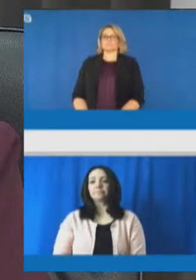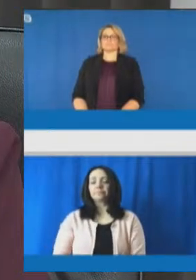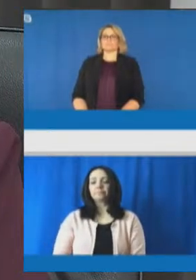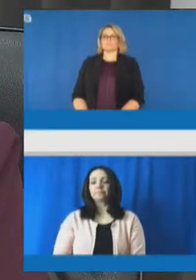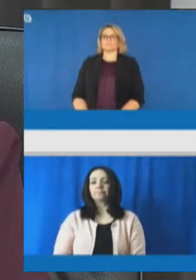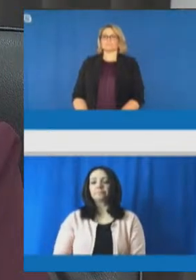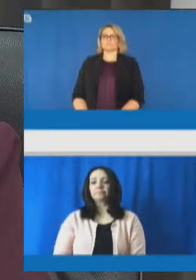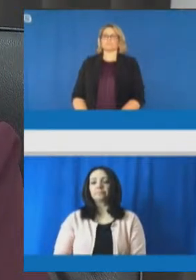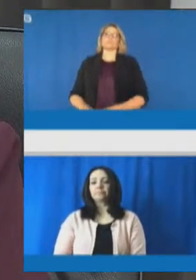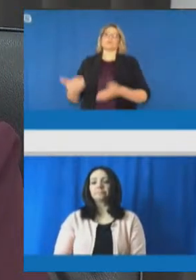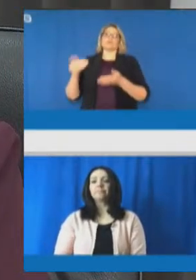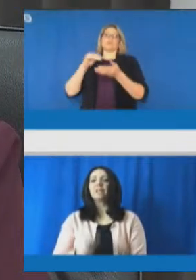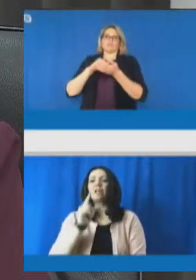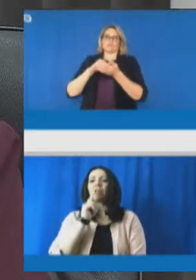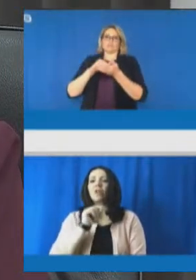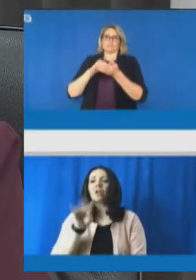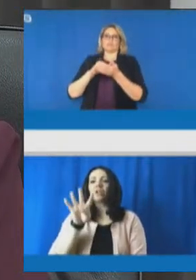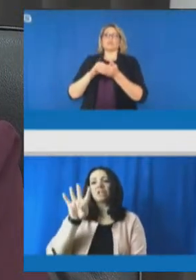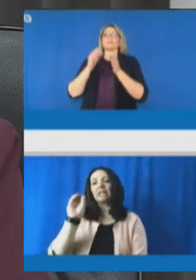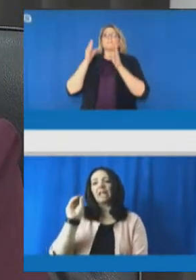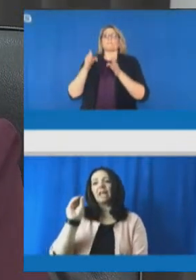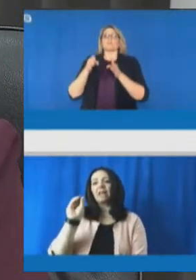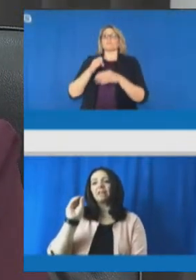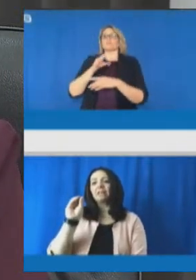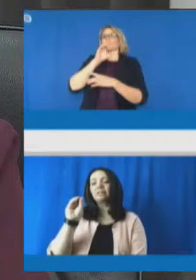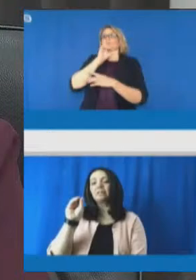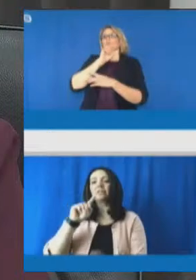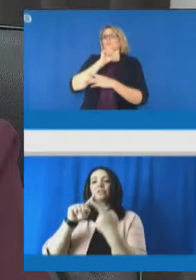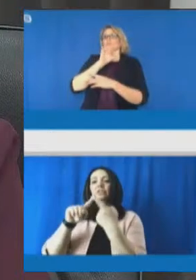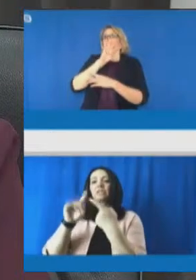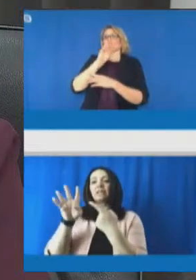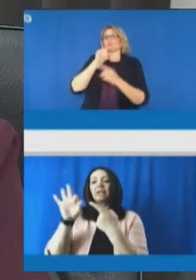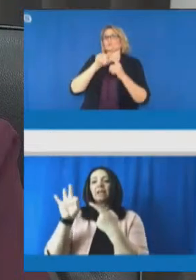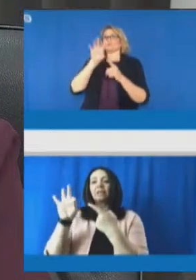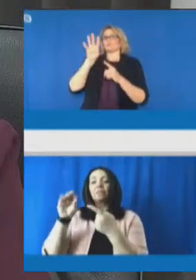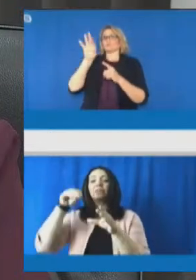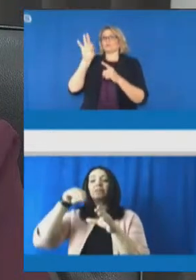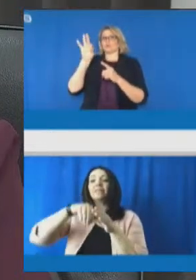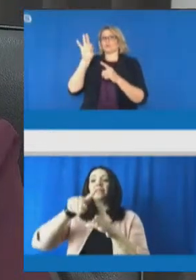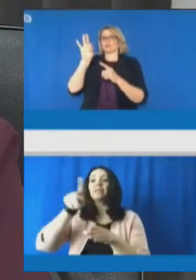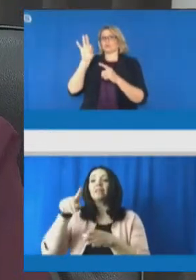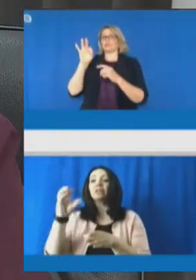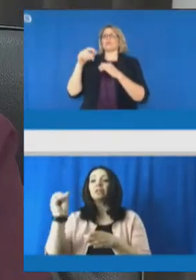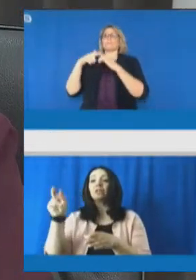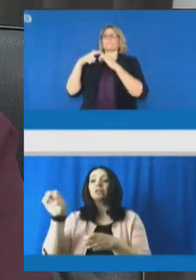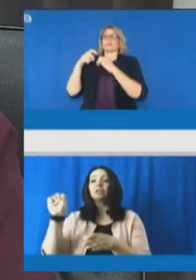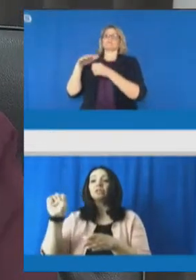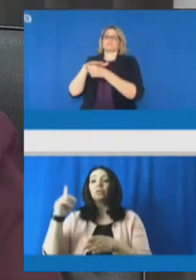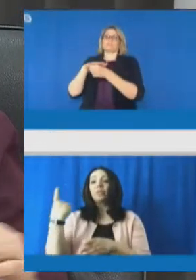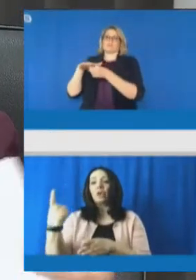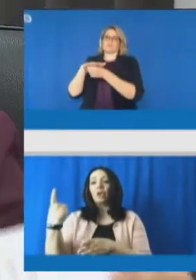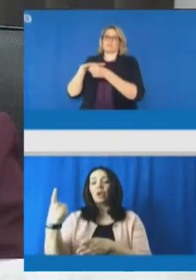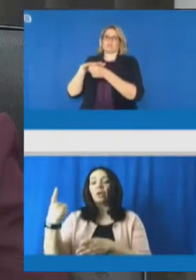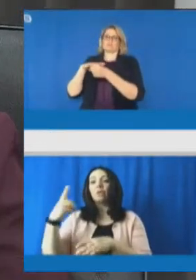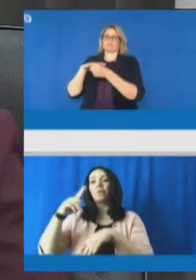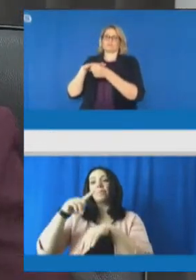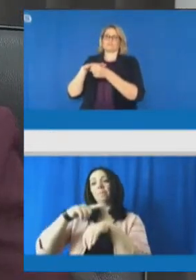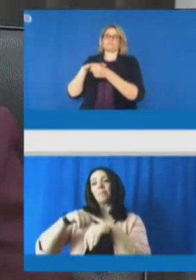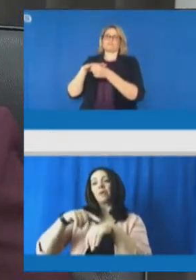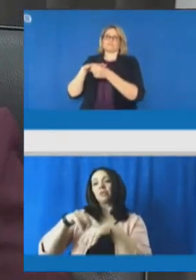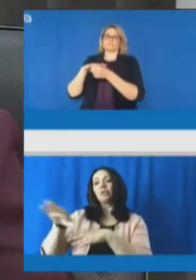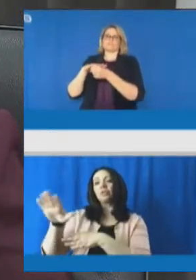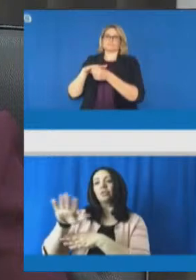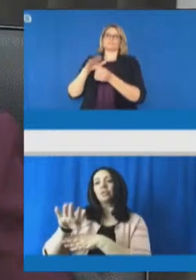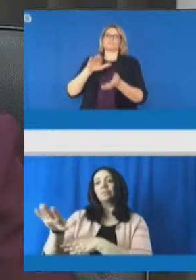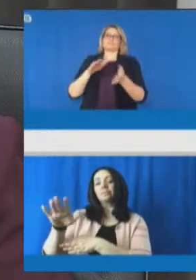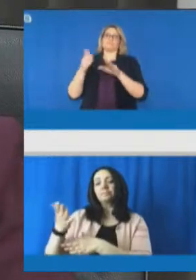to the family and friends of this individual. My thoughts and prayers are with everyone who has been impacted by this tragic loss. This